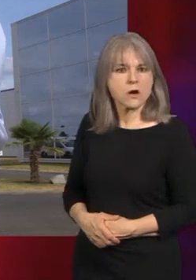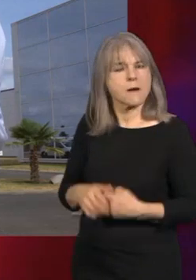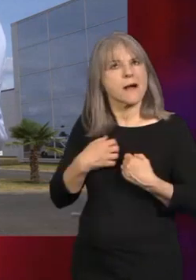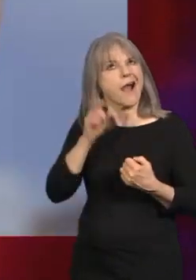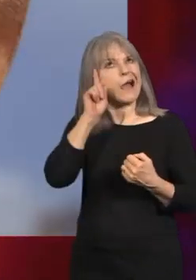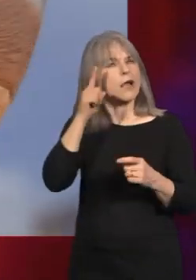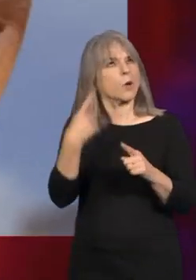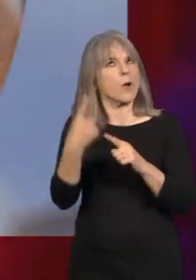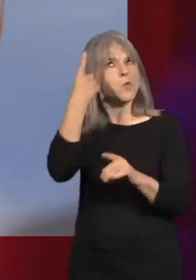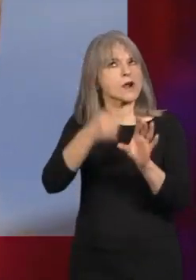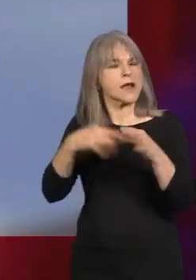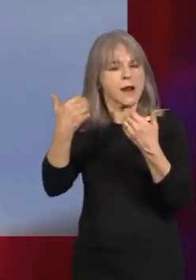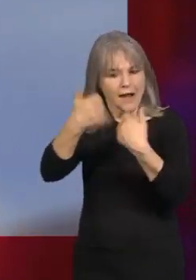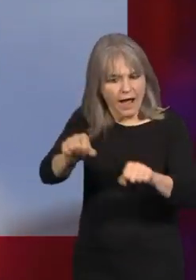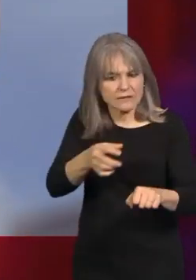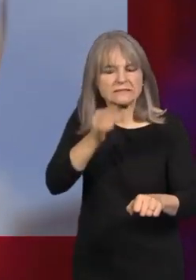delicious.